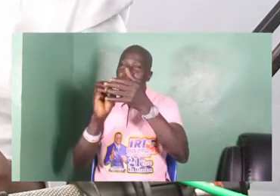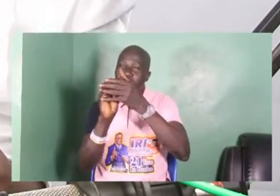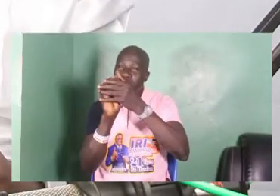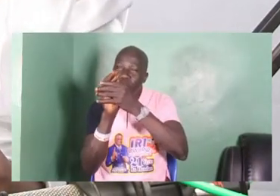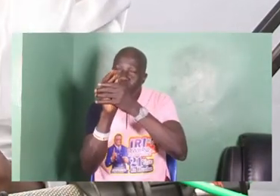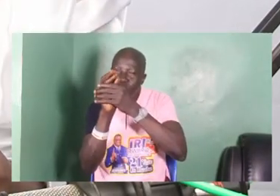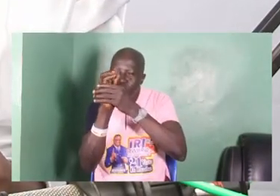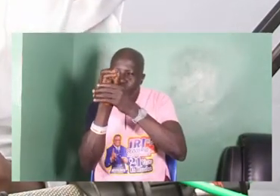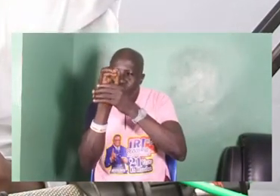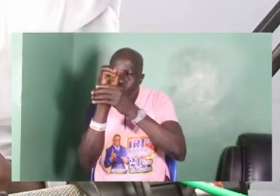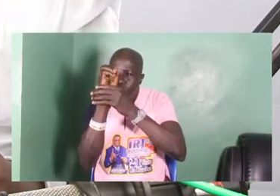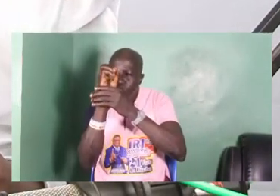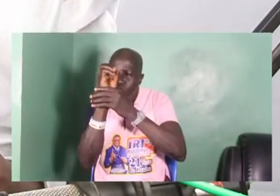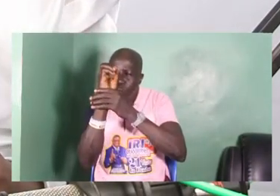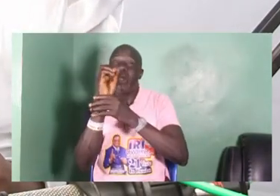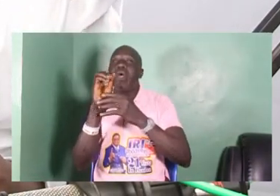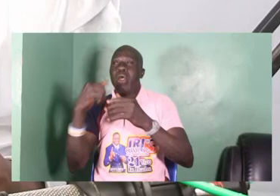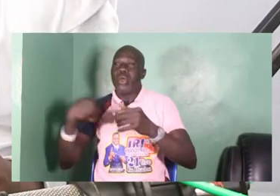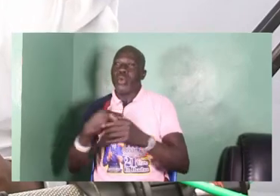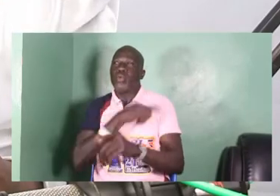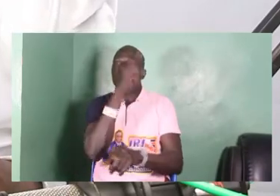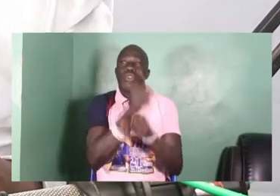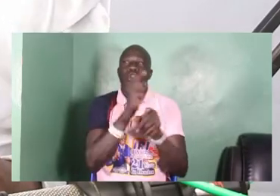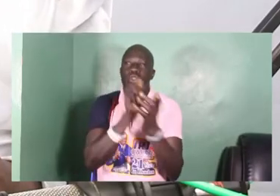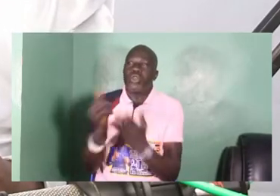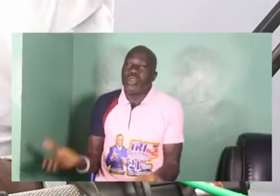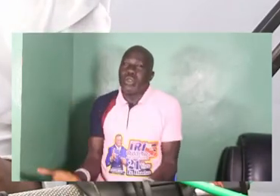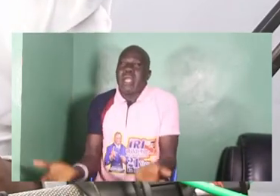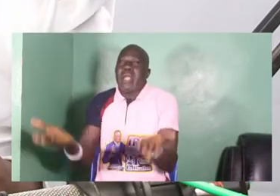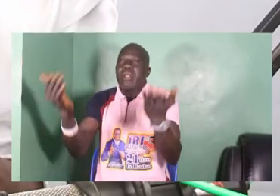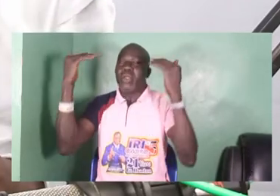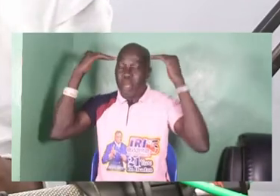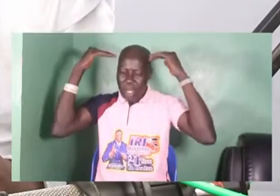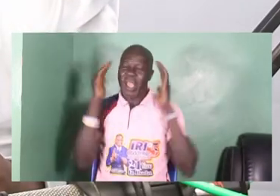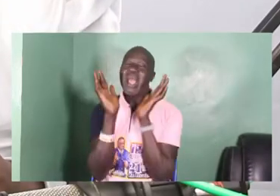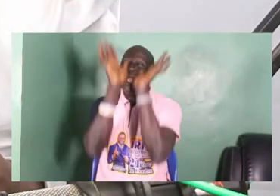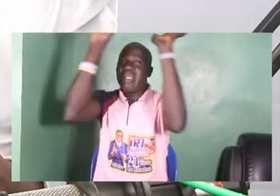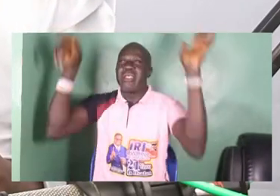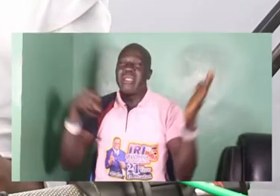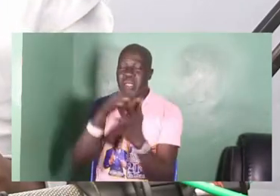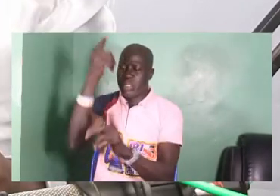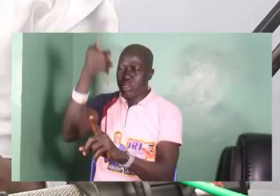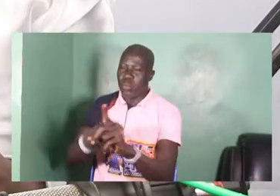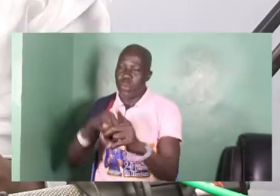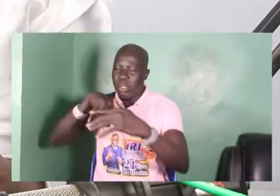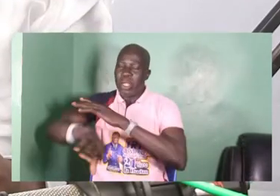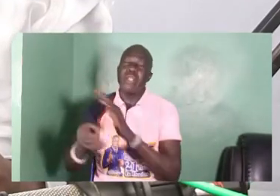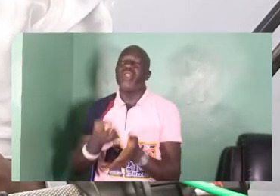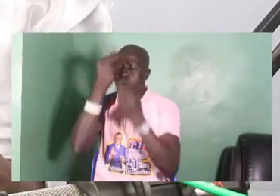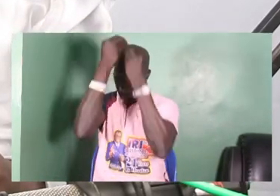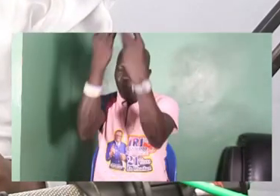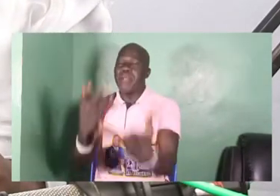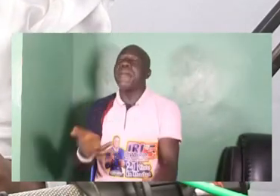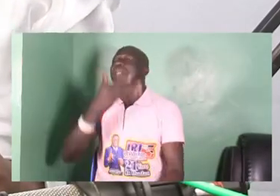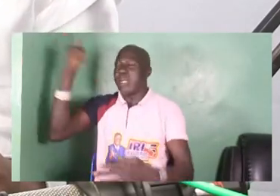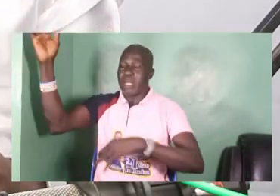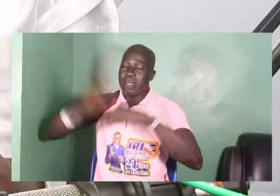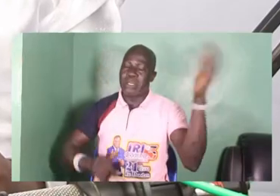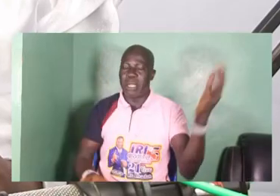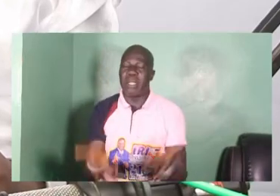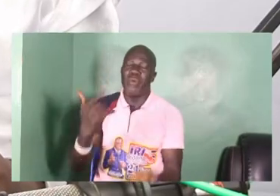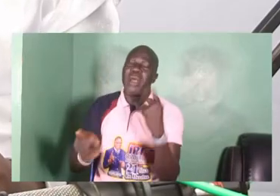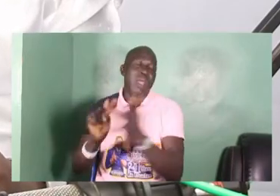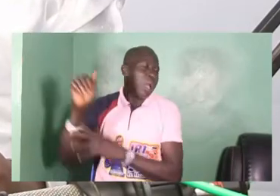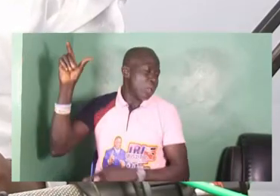fara han. And the so, I've got to be ori e soke. Your eye must be lifted. Ni osu yi. In this this month, obedience